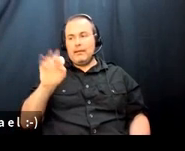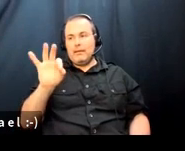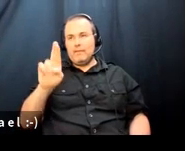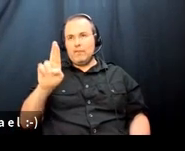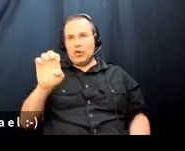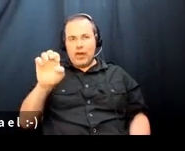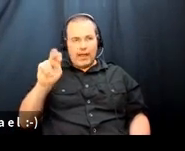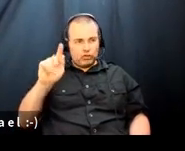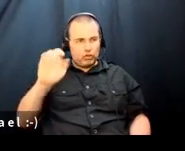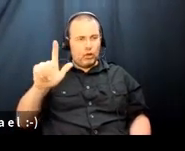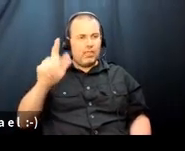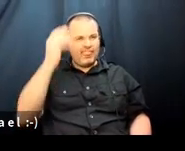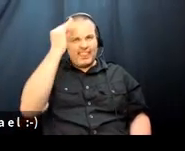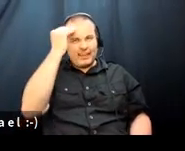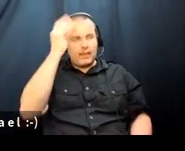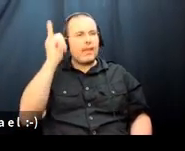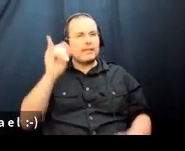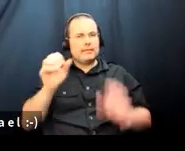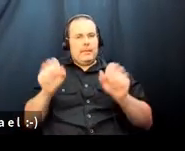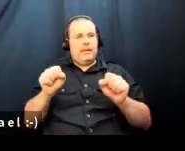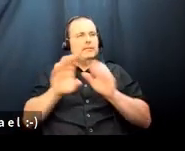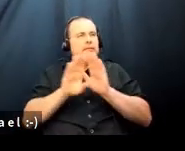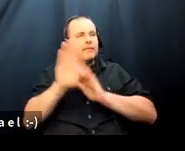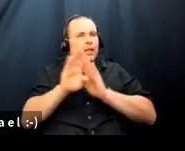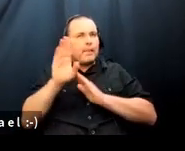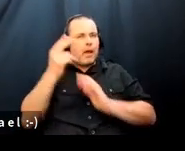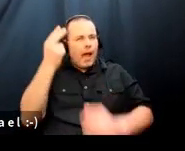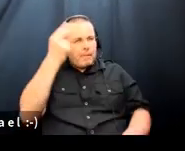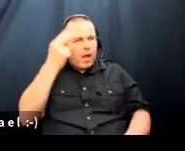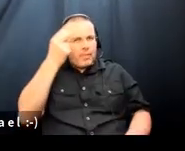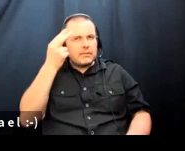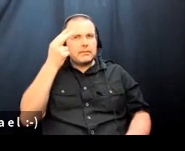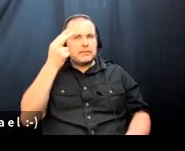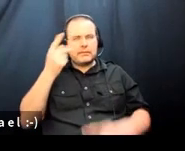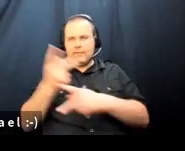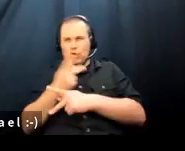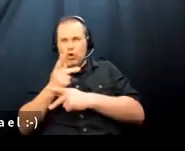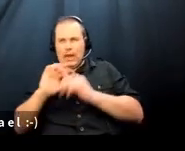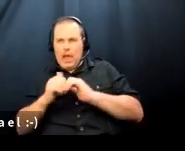develop a hypothesis about something, figure out how to test it,